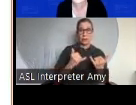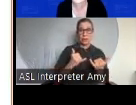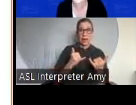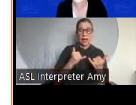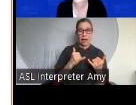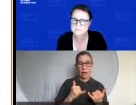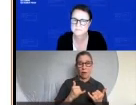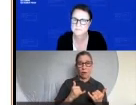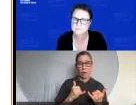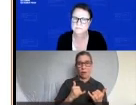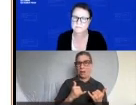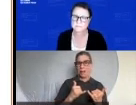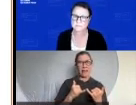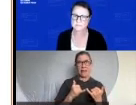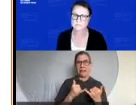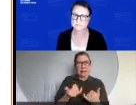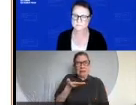path of this development